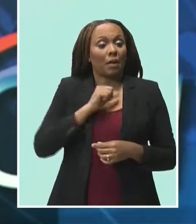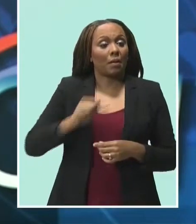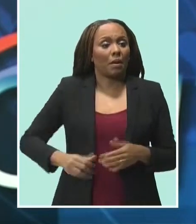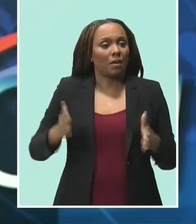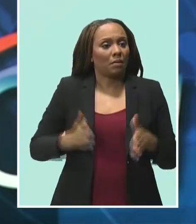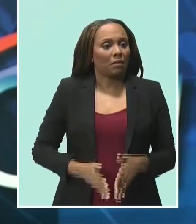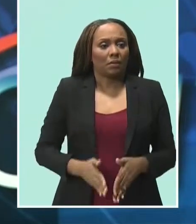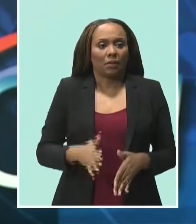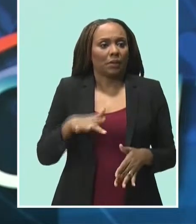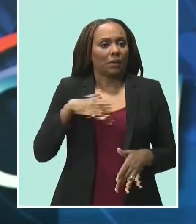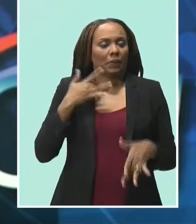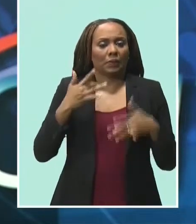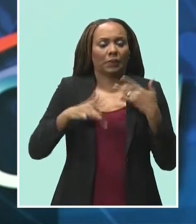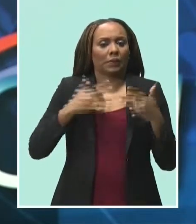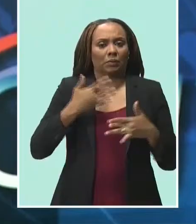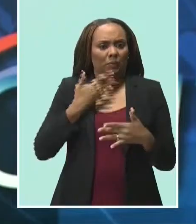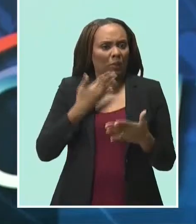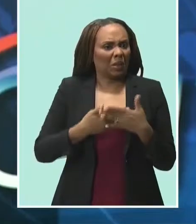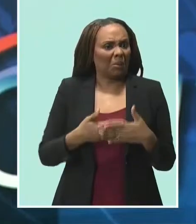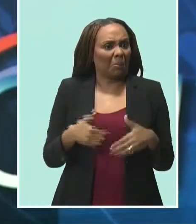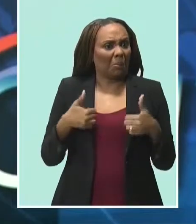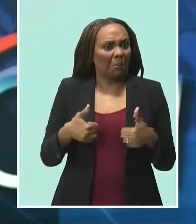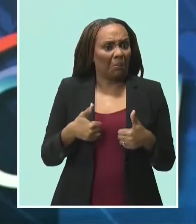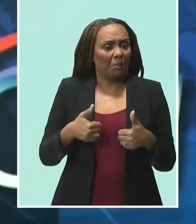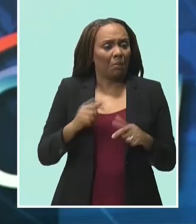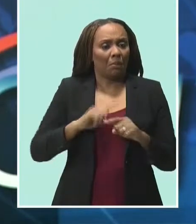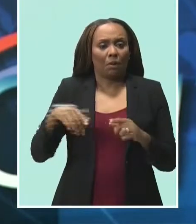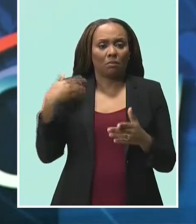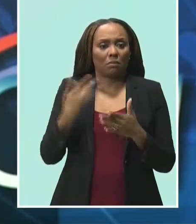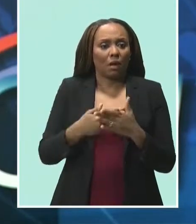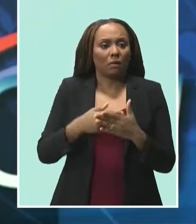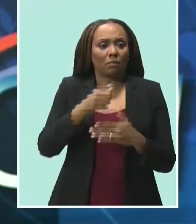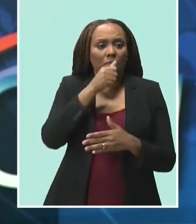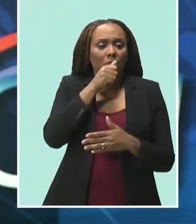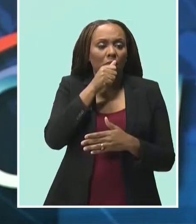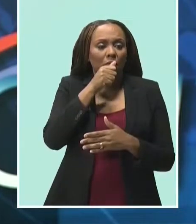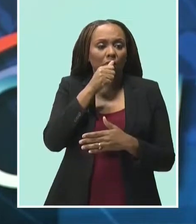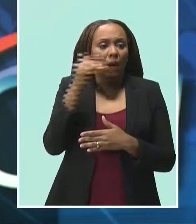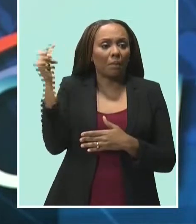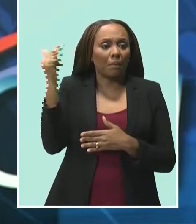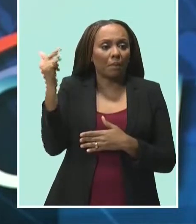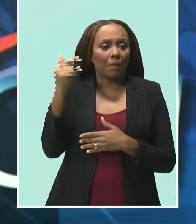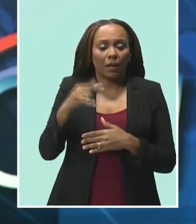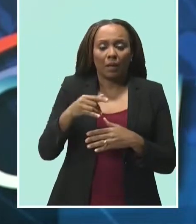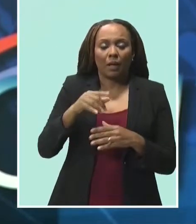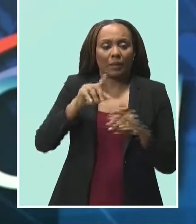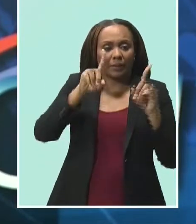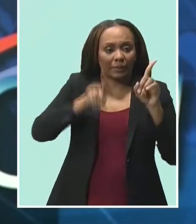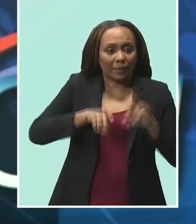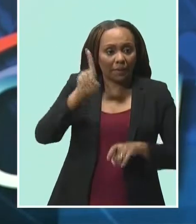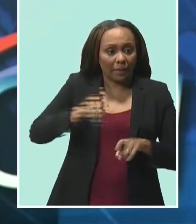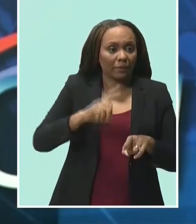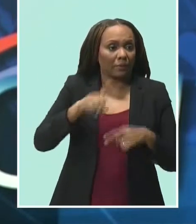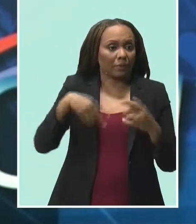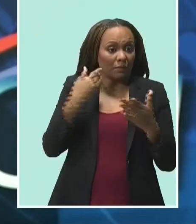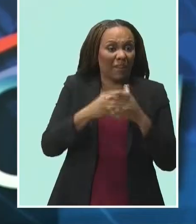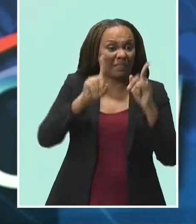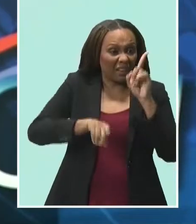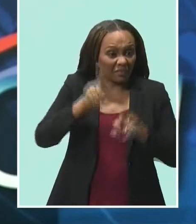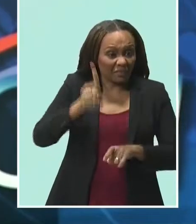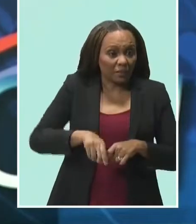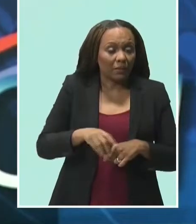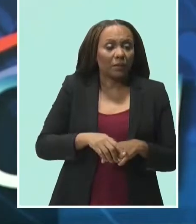well. Ambassador Thompson arrived on a private jet and was tested at Paragon immediately after her arrival.